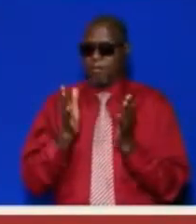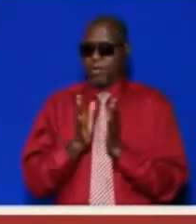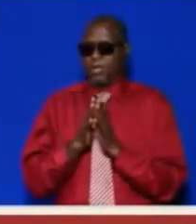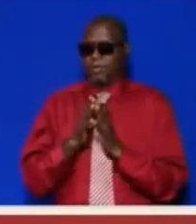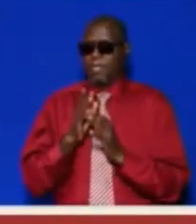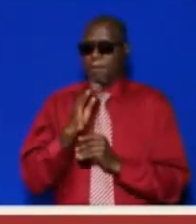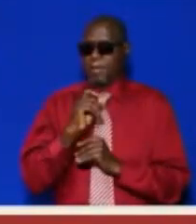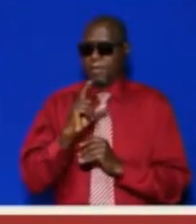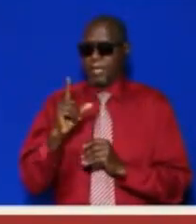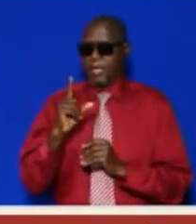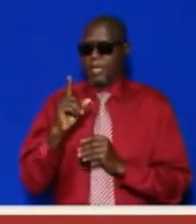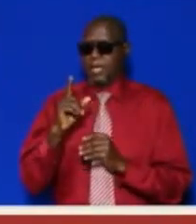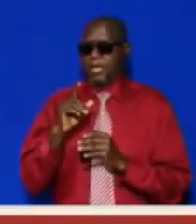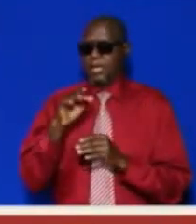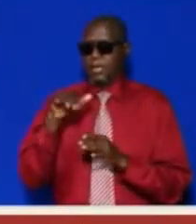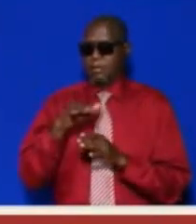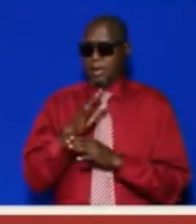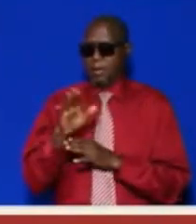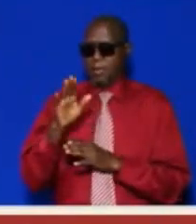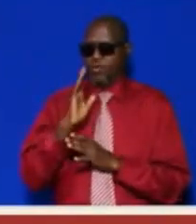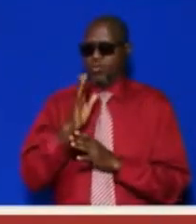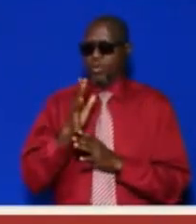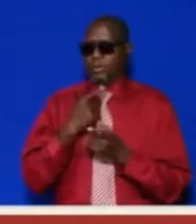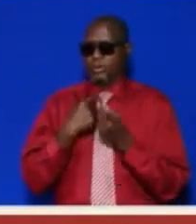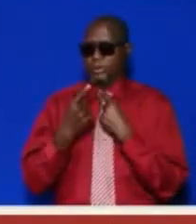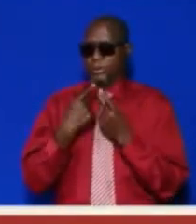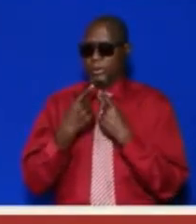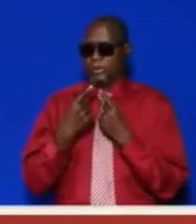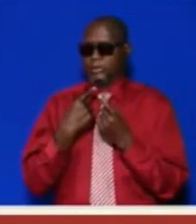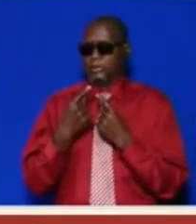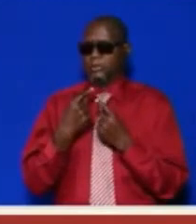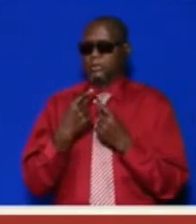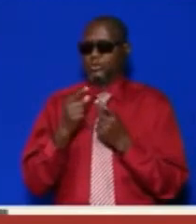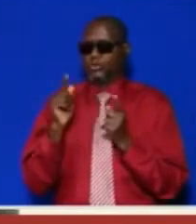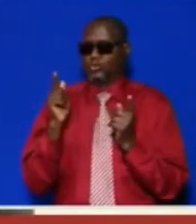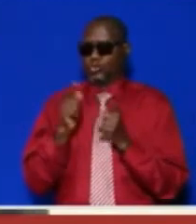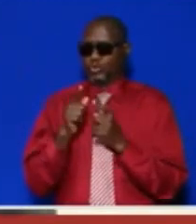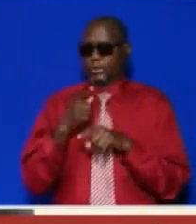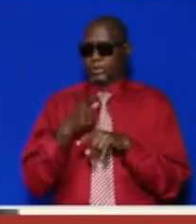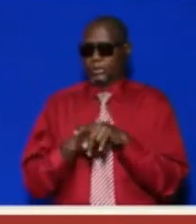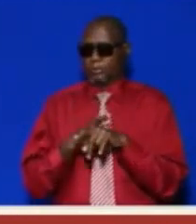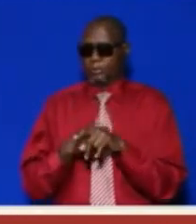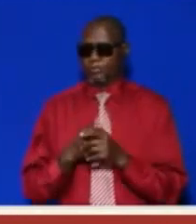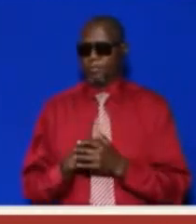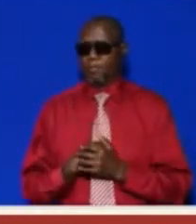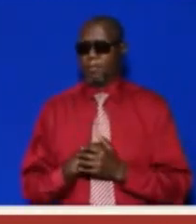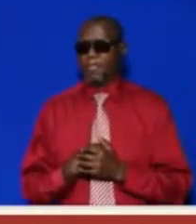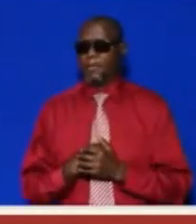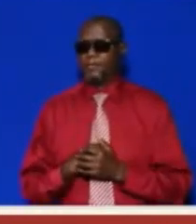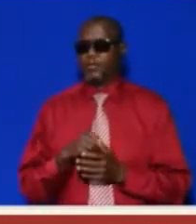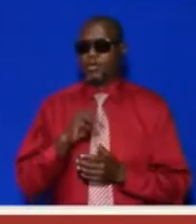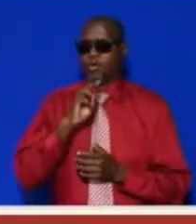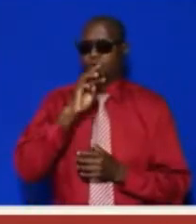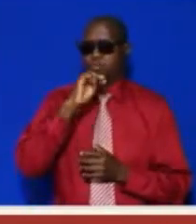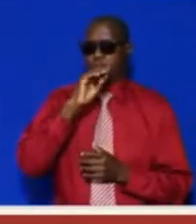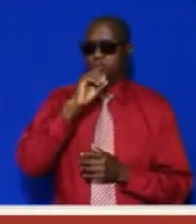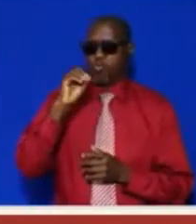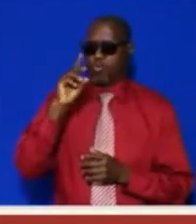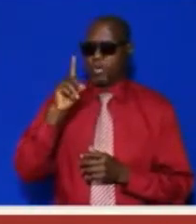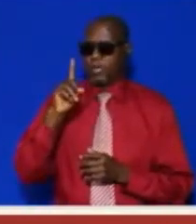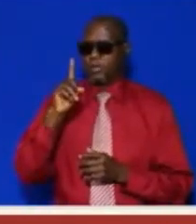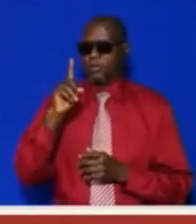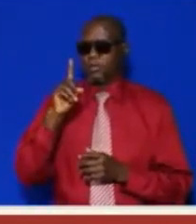Parliament, will be discussed in the shortest time possible. That the mood in Parliament is with the